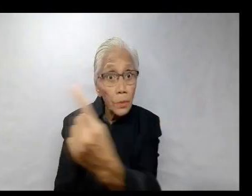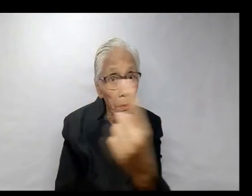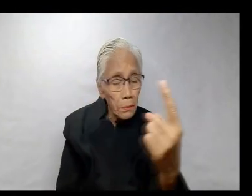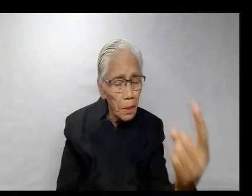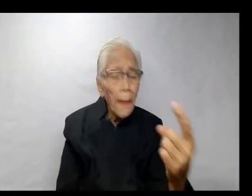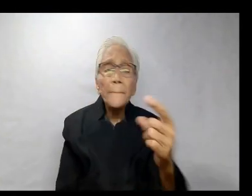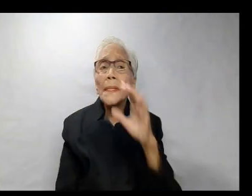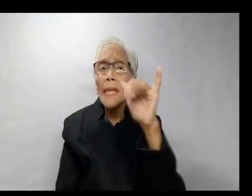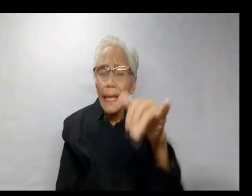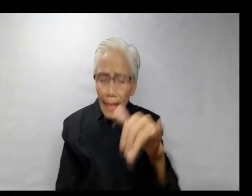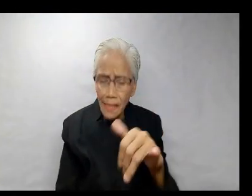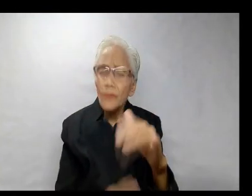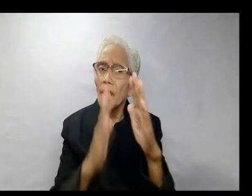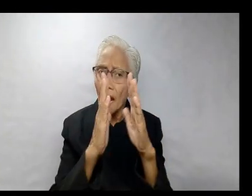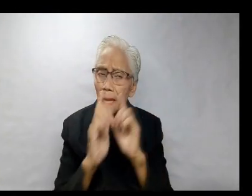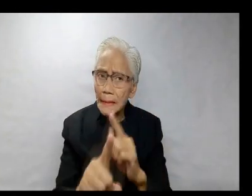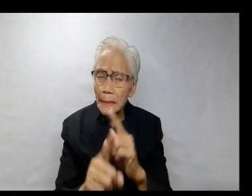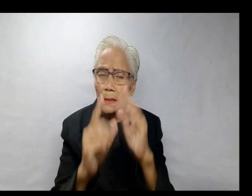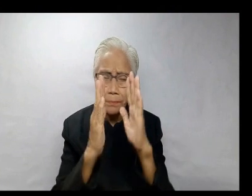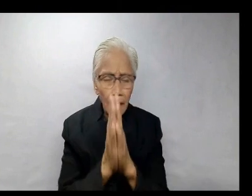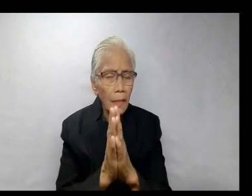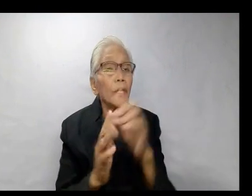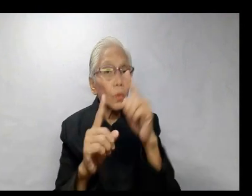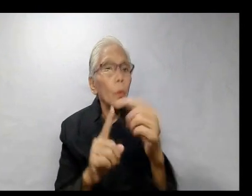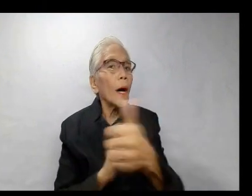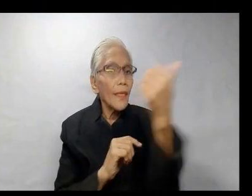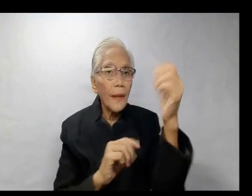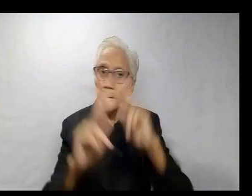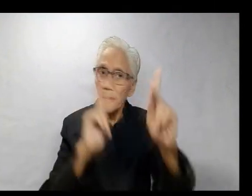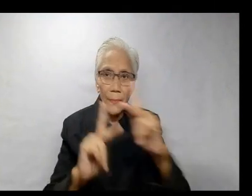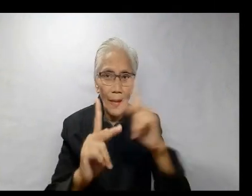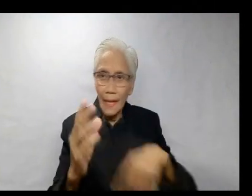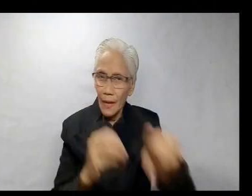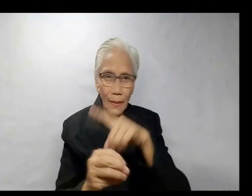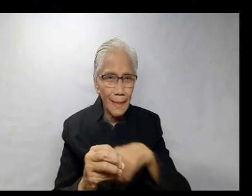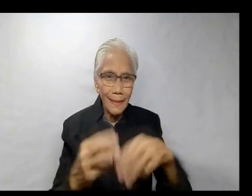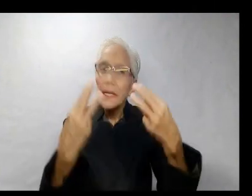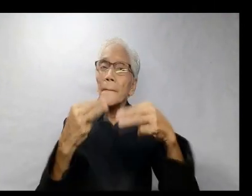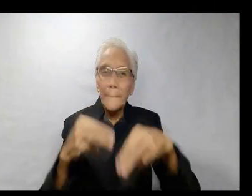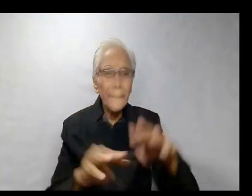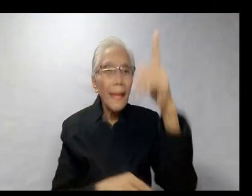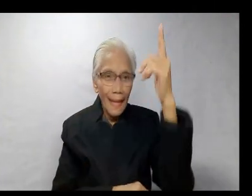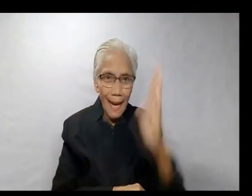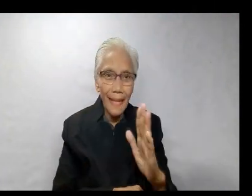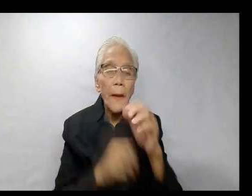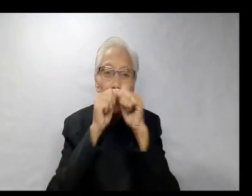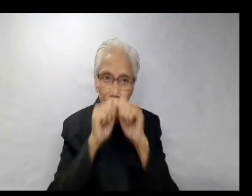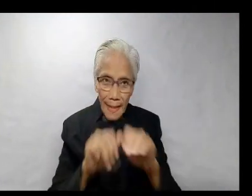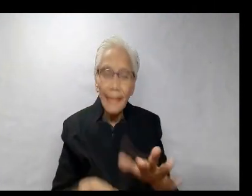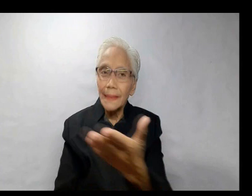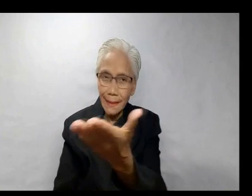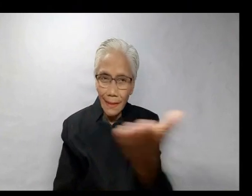be the yes answered prayer to other people around us. May God bless us